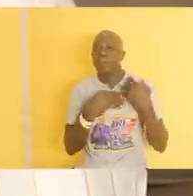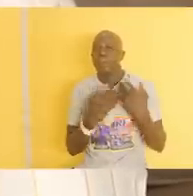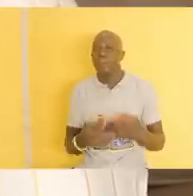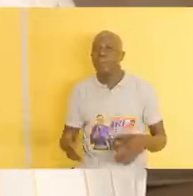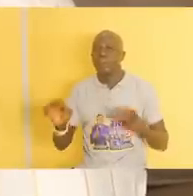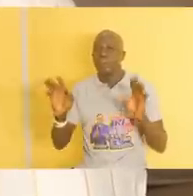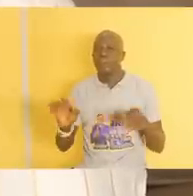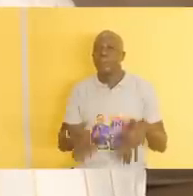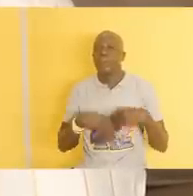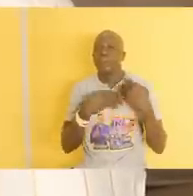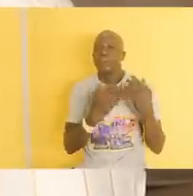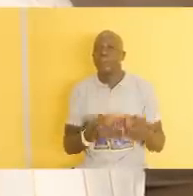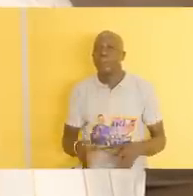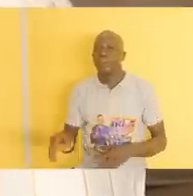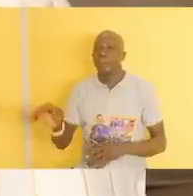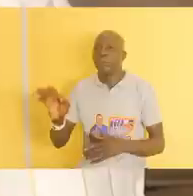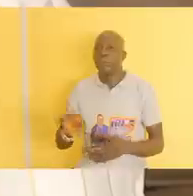are, Kima